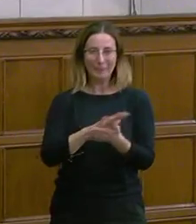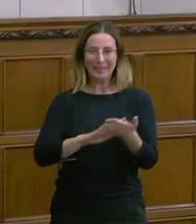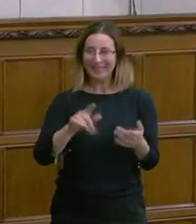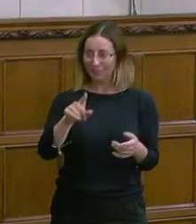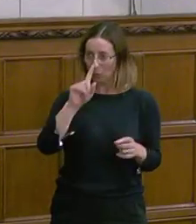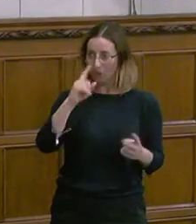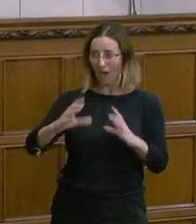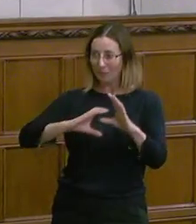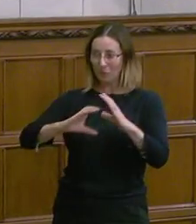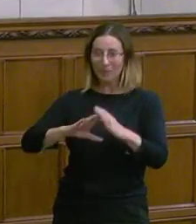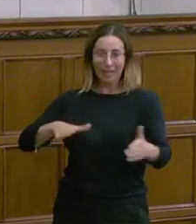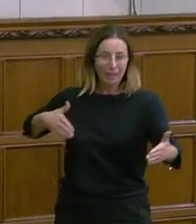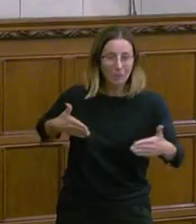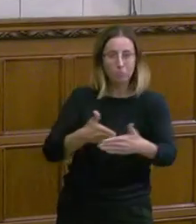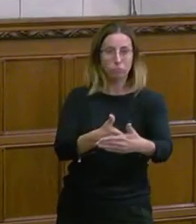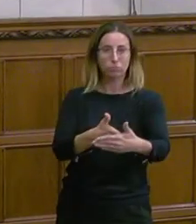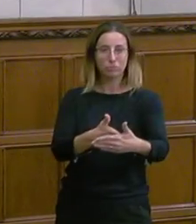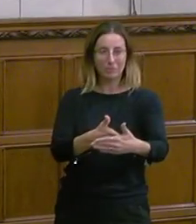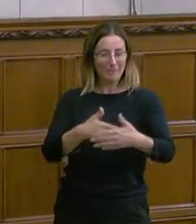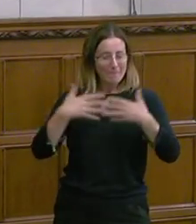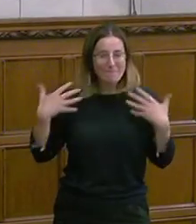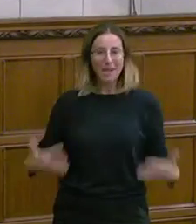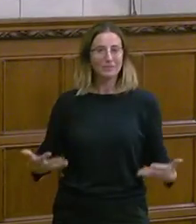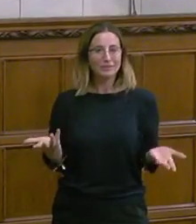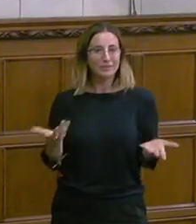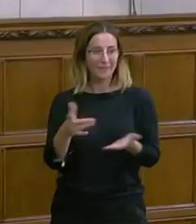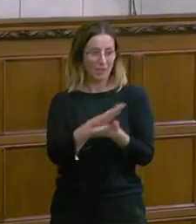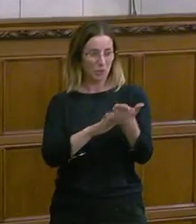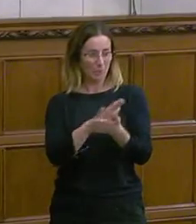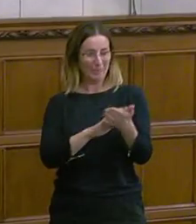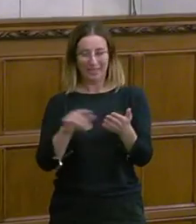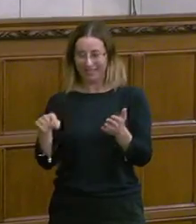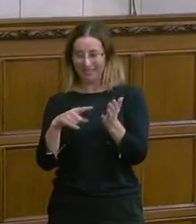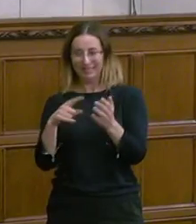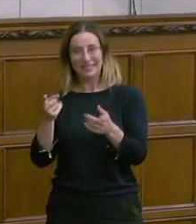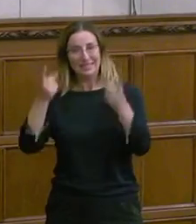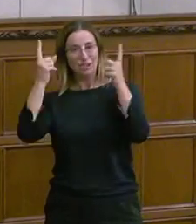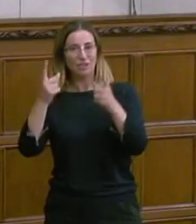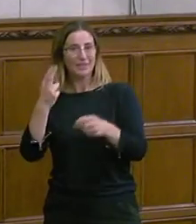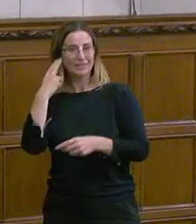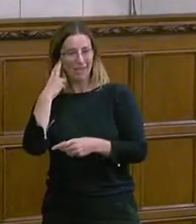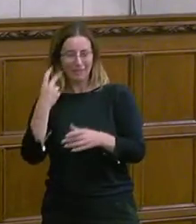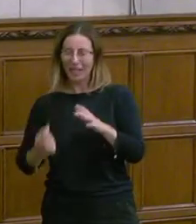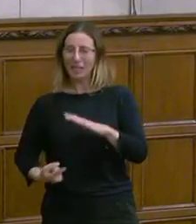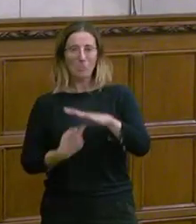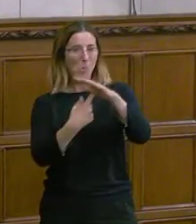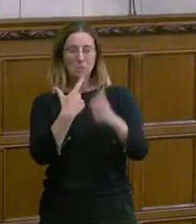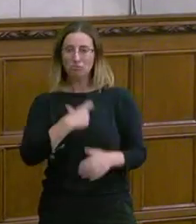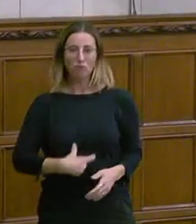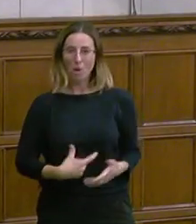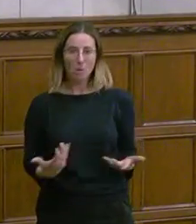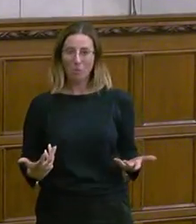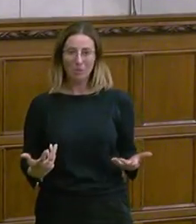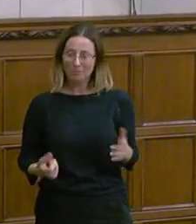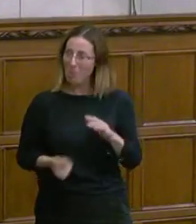enormous barrier. And that's where teachers of the deaf play such an important role, because I've seen over